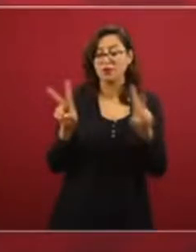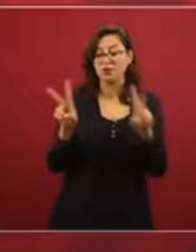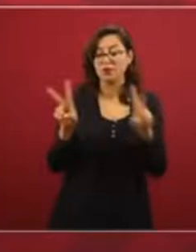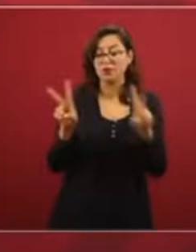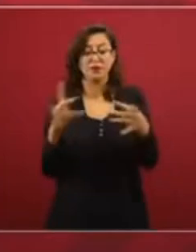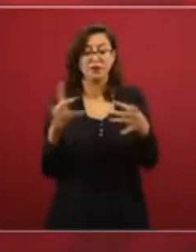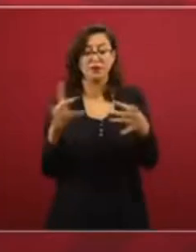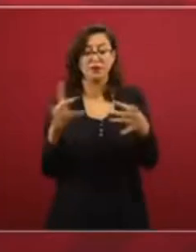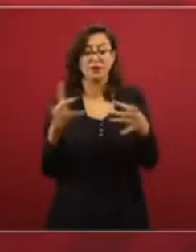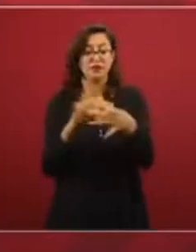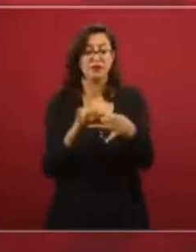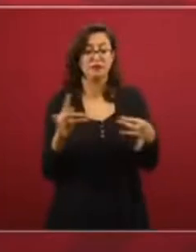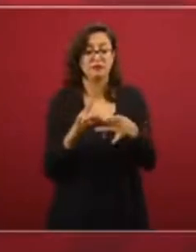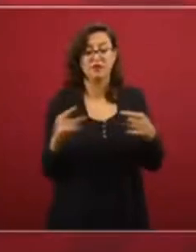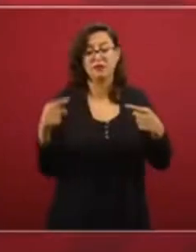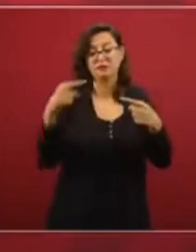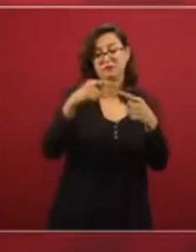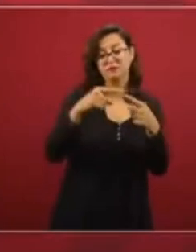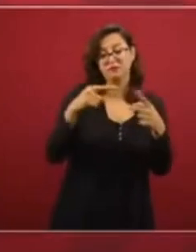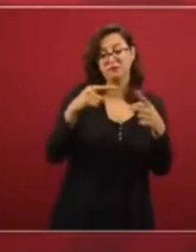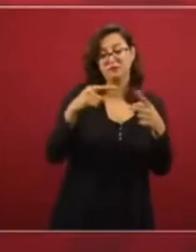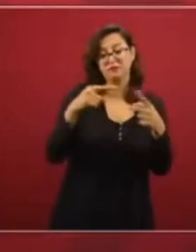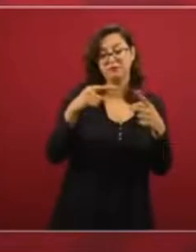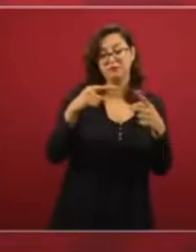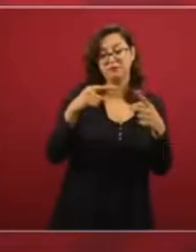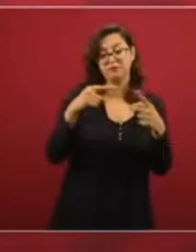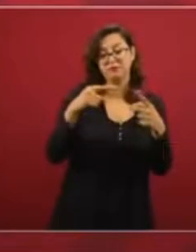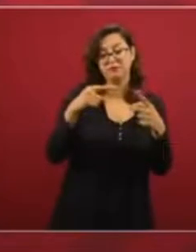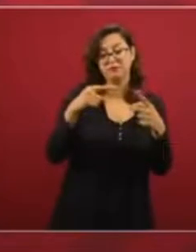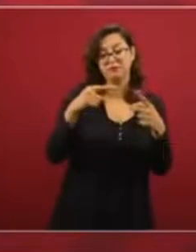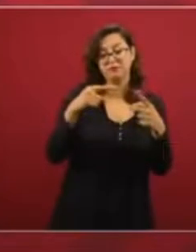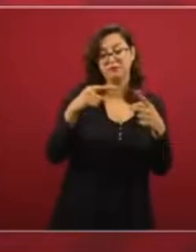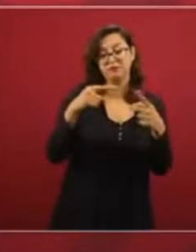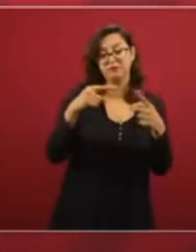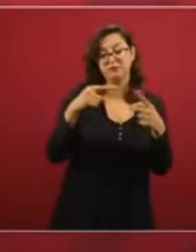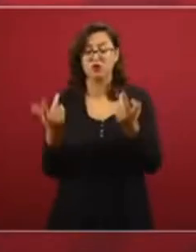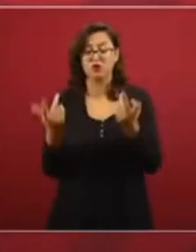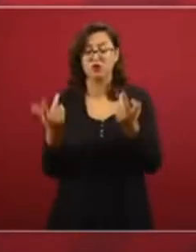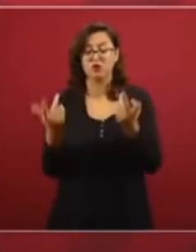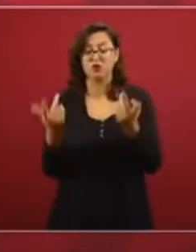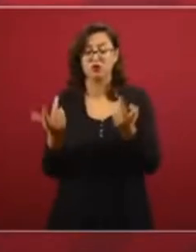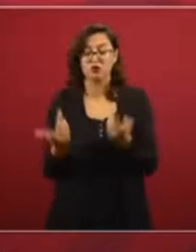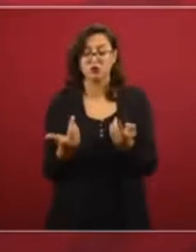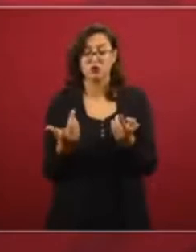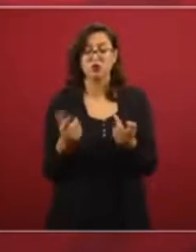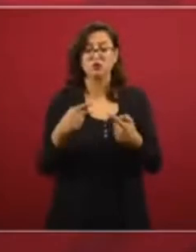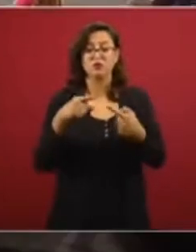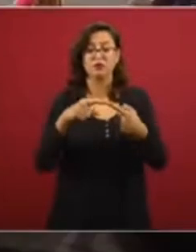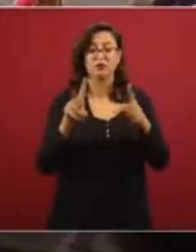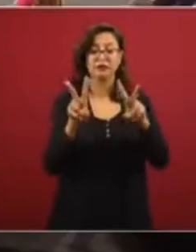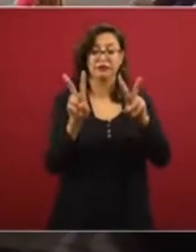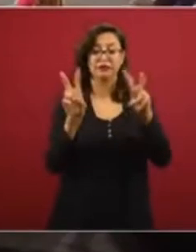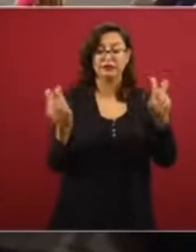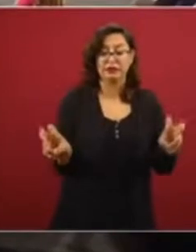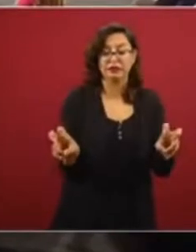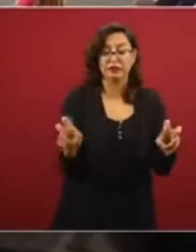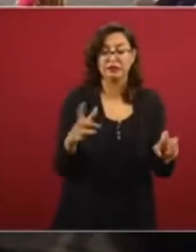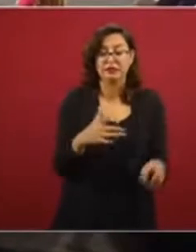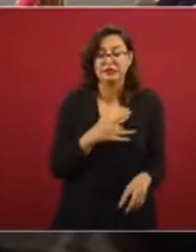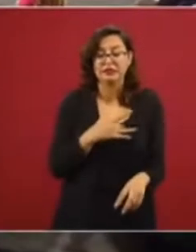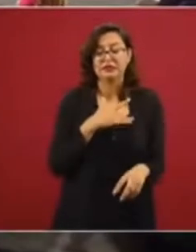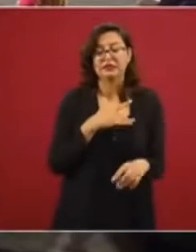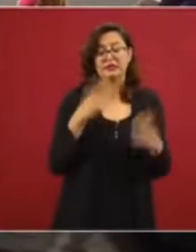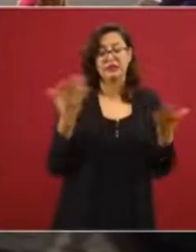two matters. Un tema muy sensible. And a very sensible matter. Conocer el personal de